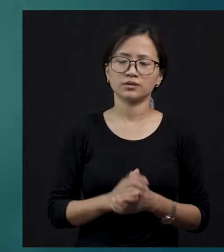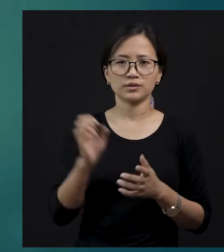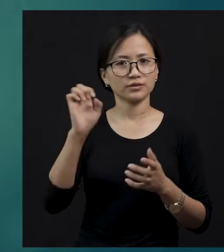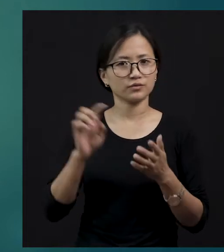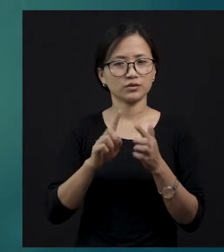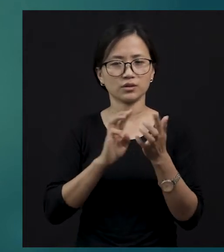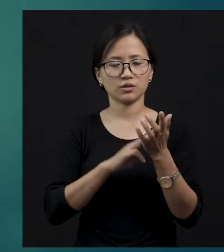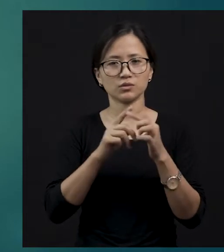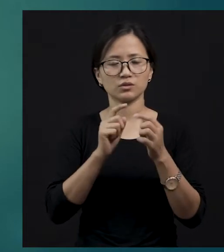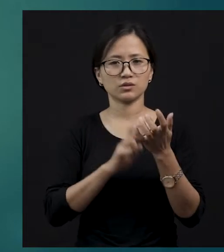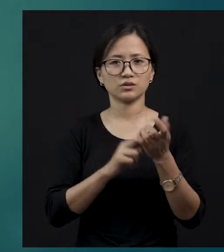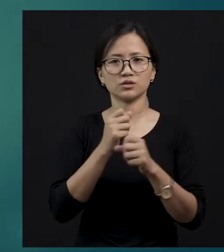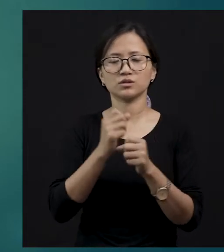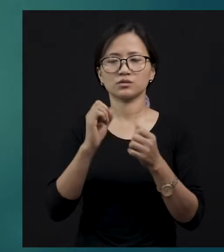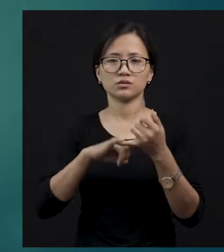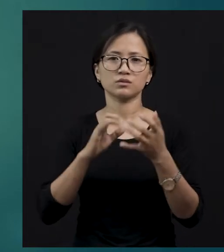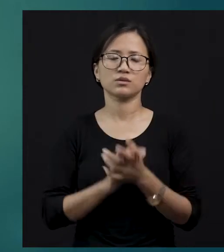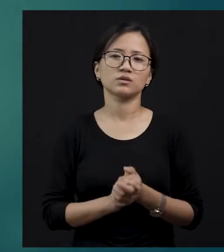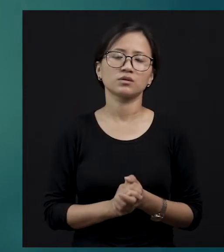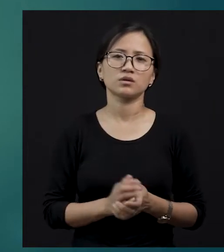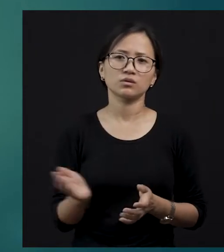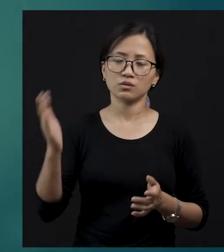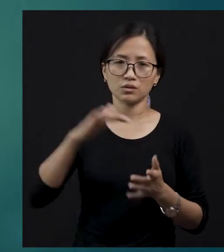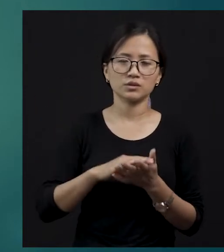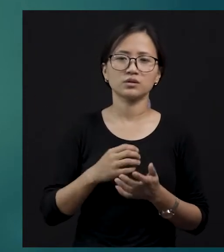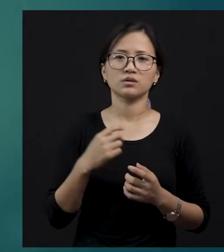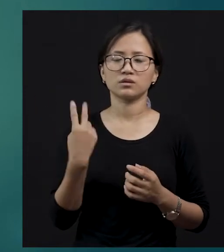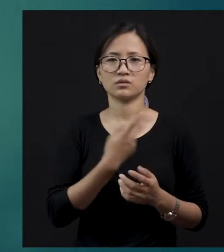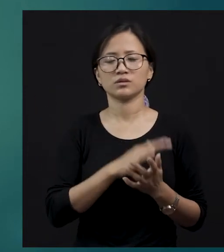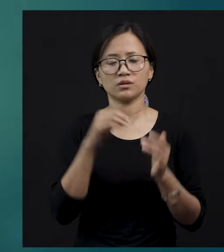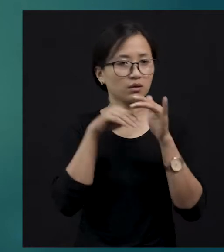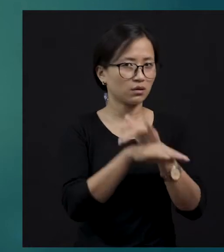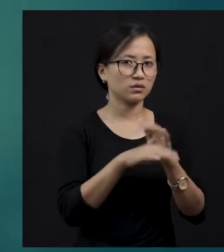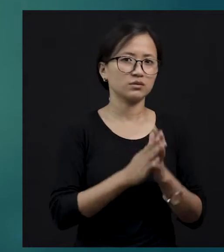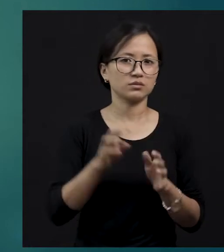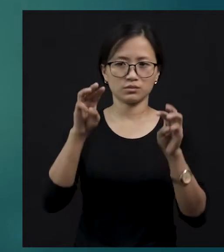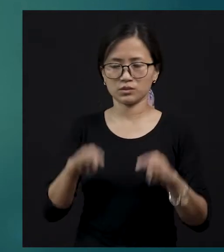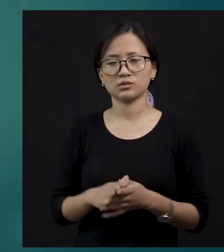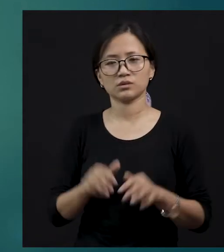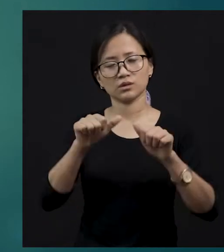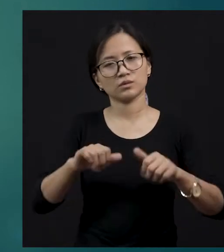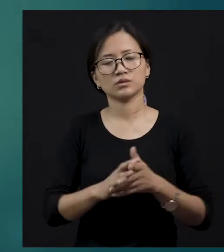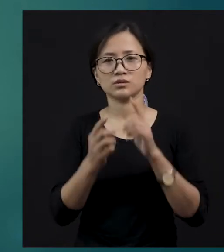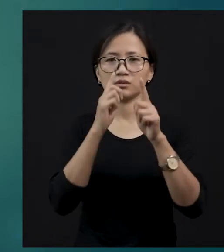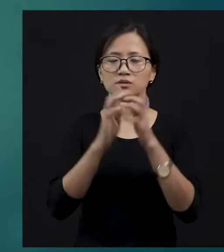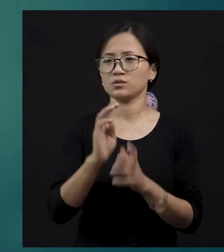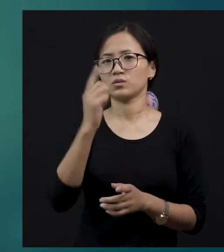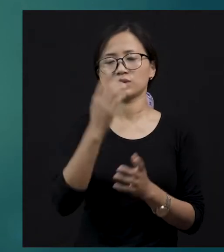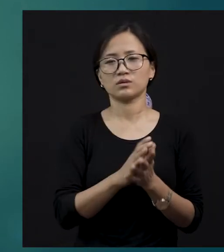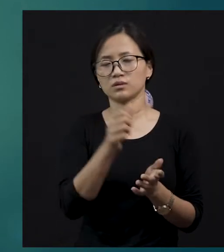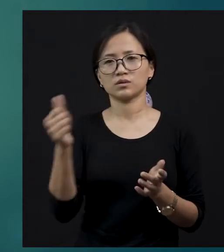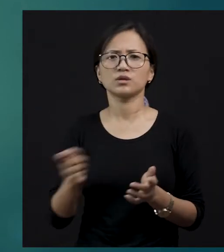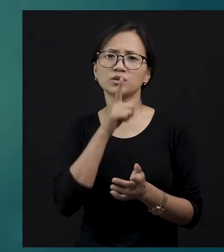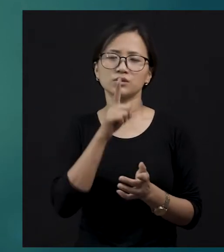mongooses, they talk to each other by twittering and calling out even if they are in hiding. They might not be able to see one another, but